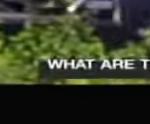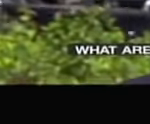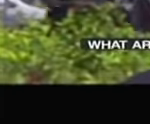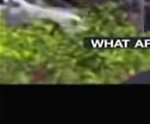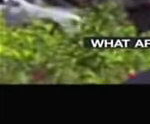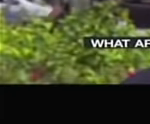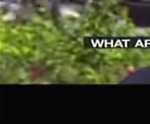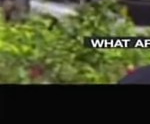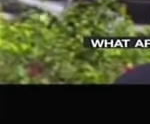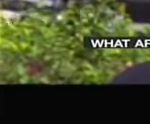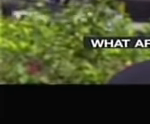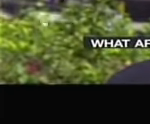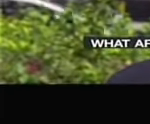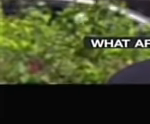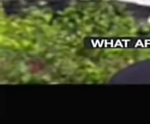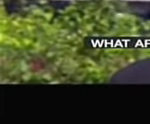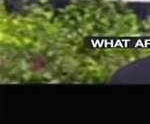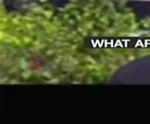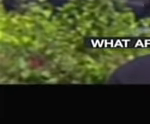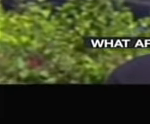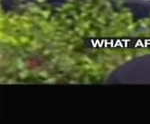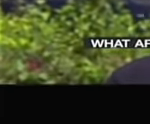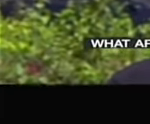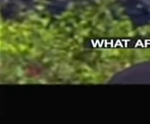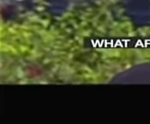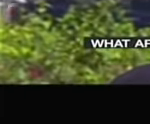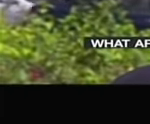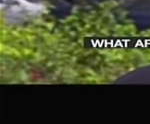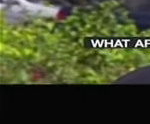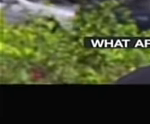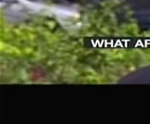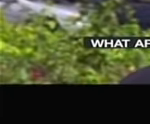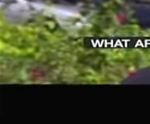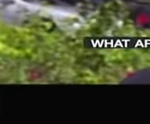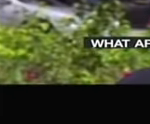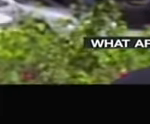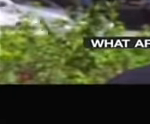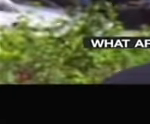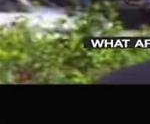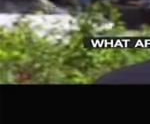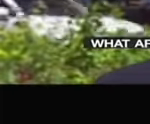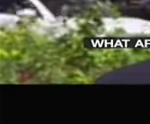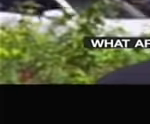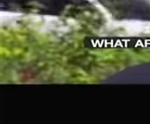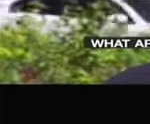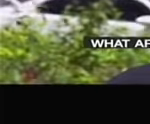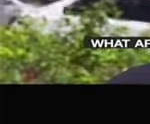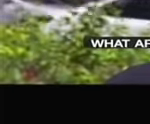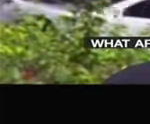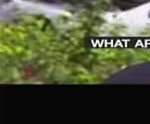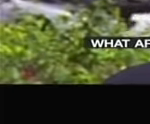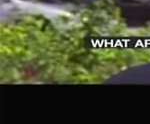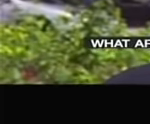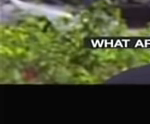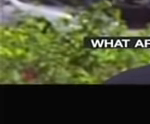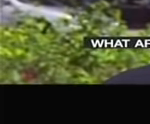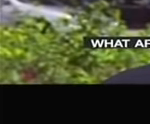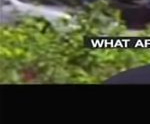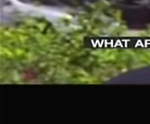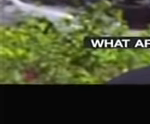What are the effects of vaccinating the kids, and what are the statistics behind it that no harm will come to